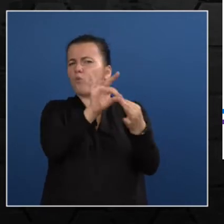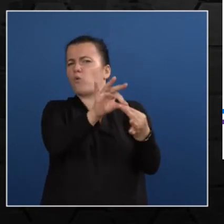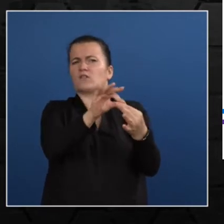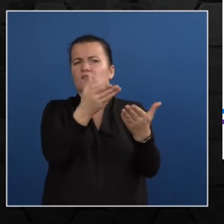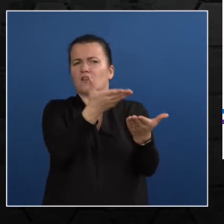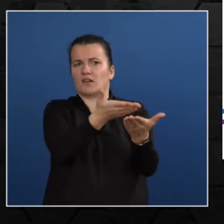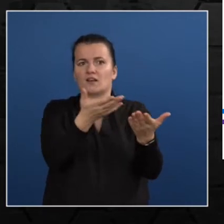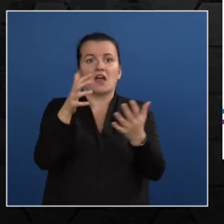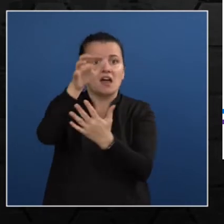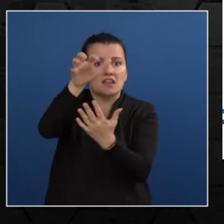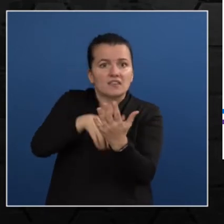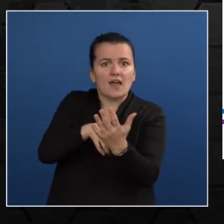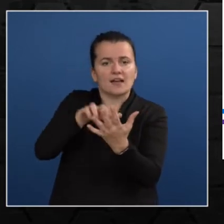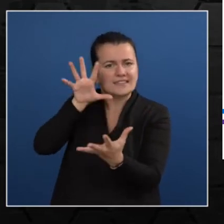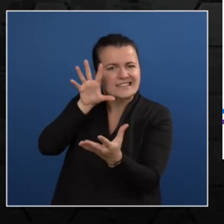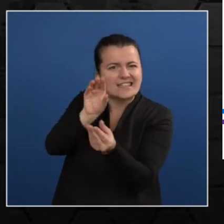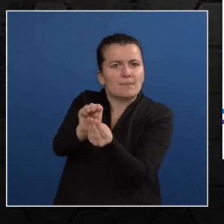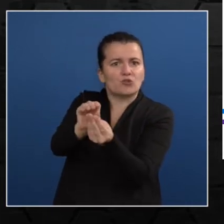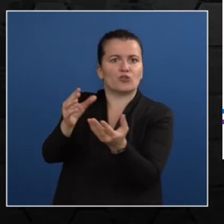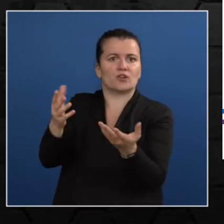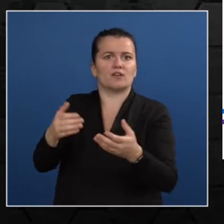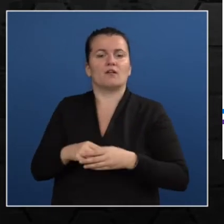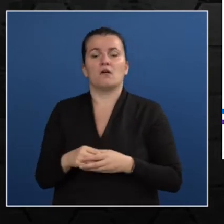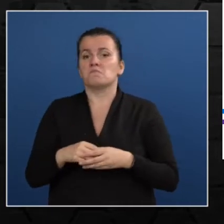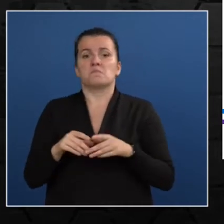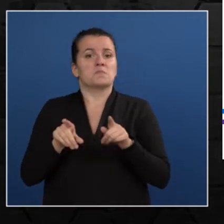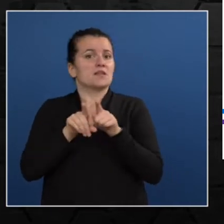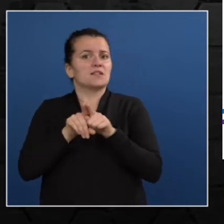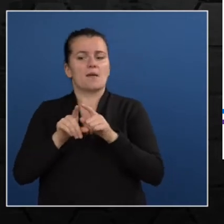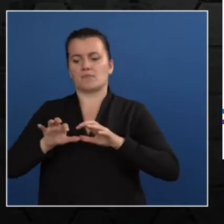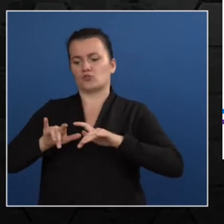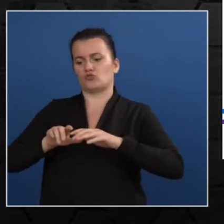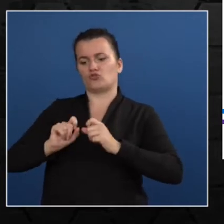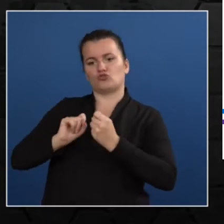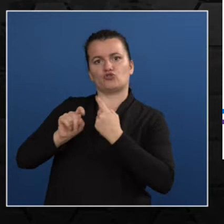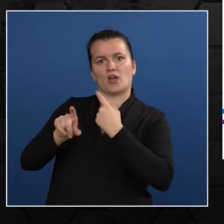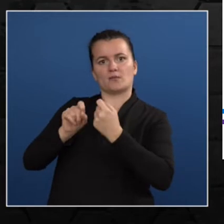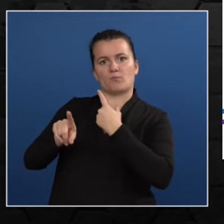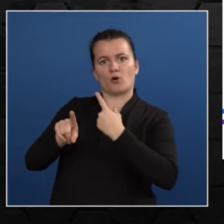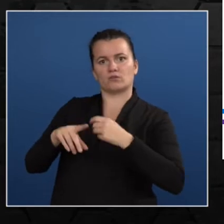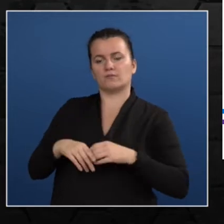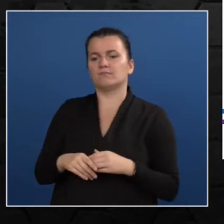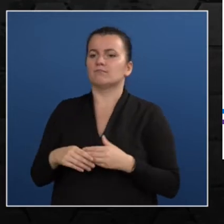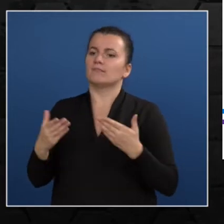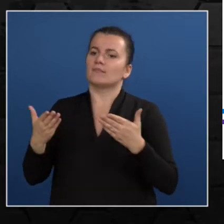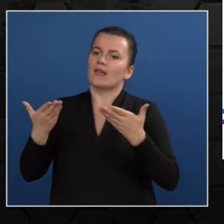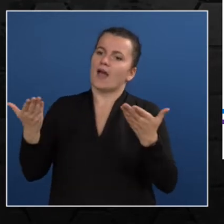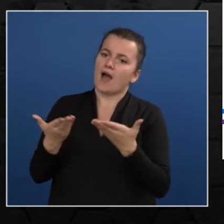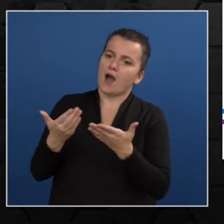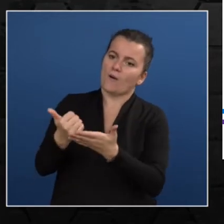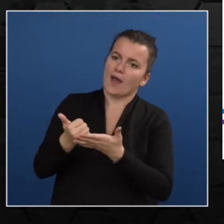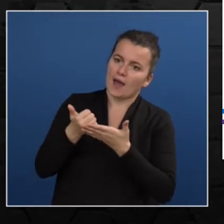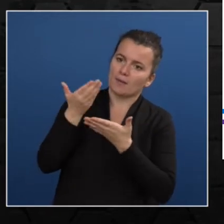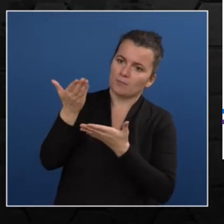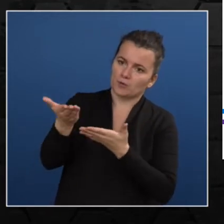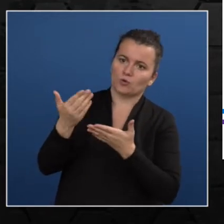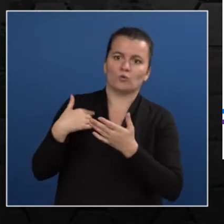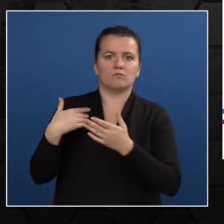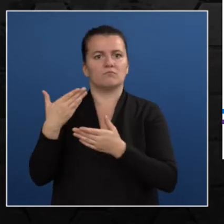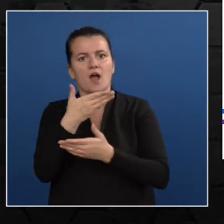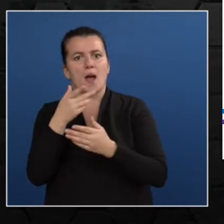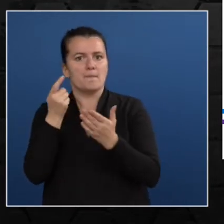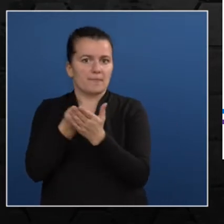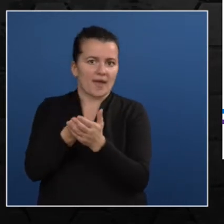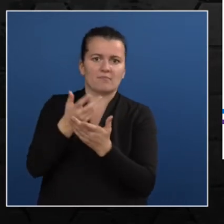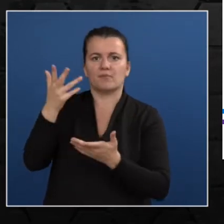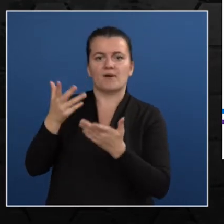uh, like you're dealing with a summarization task, you can deal with the summarization as well. And some of the examples